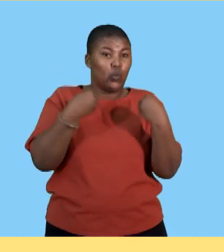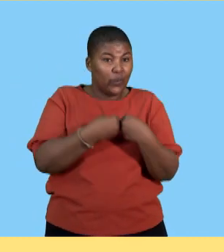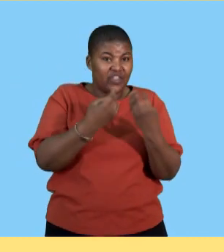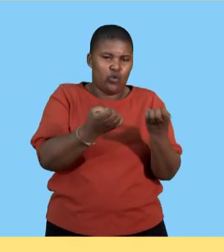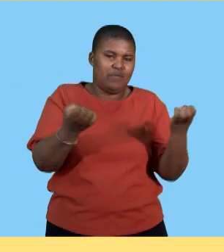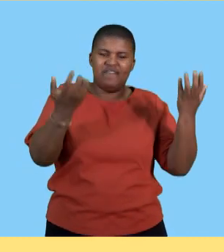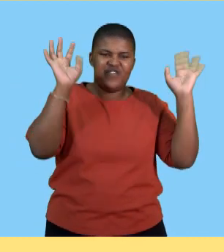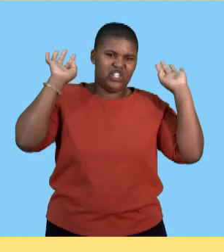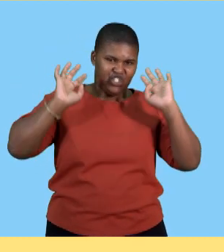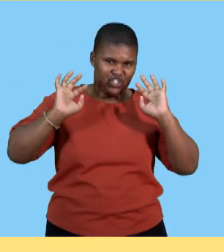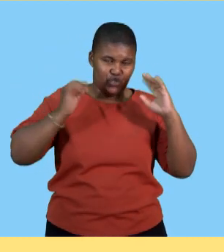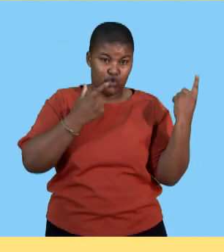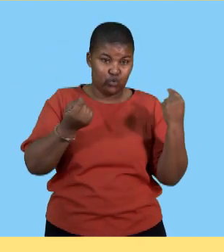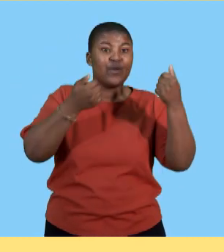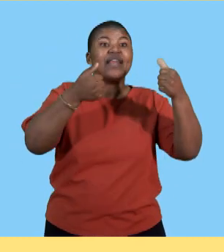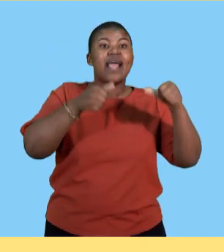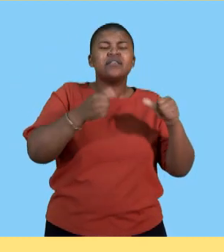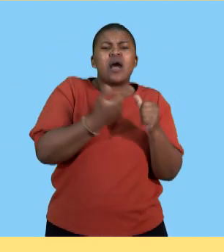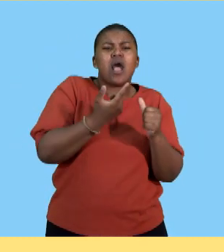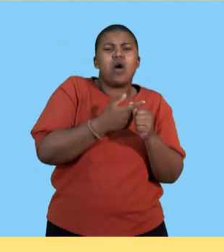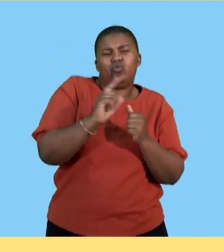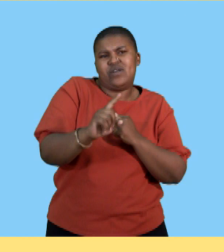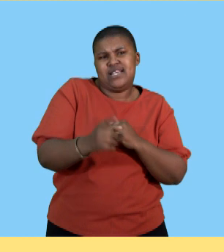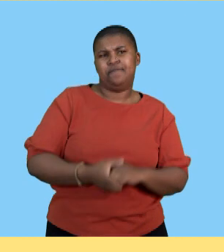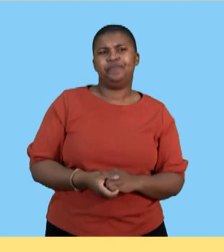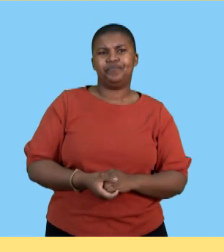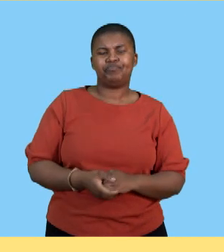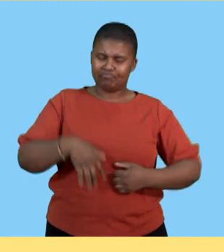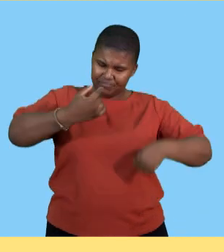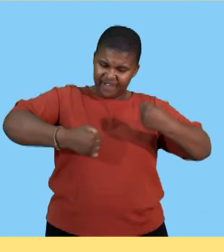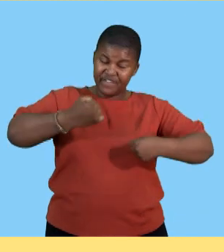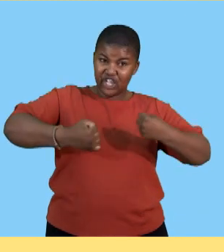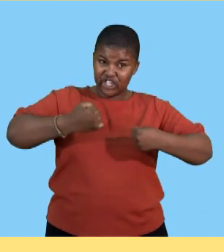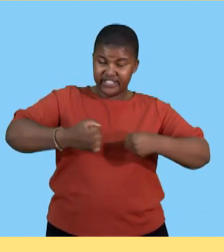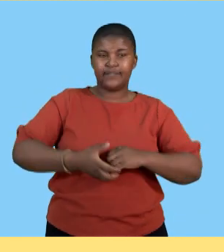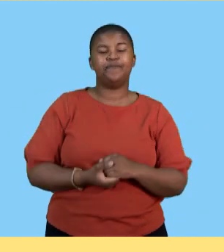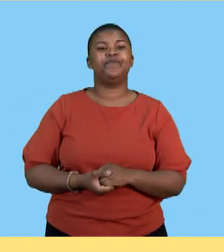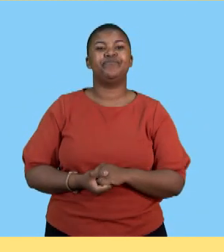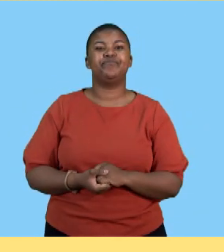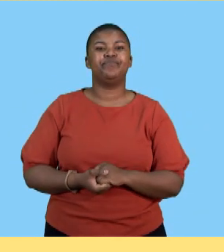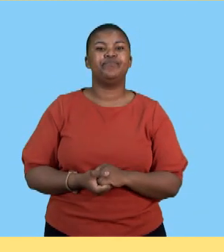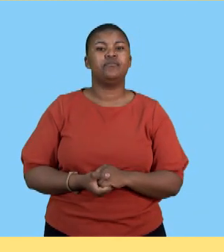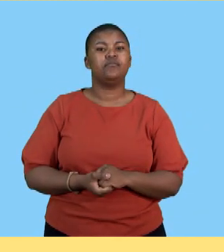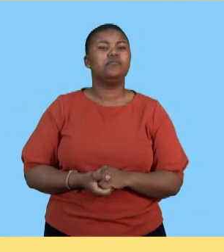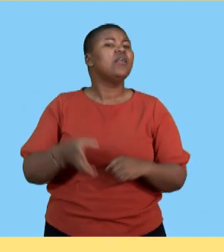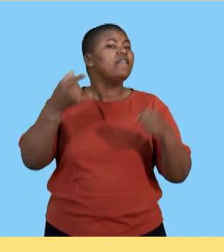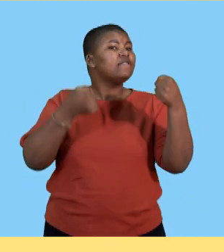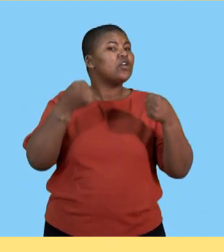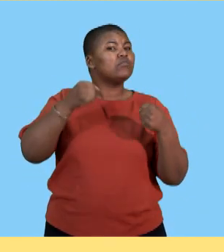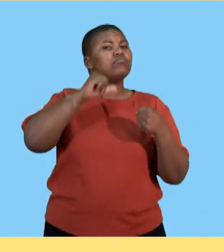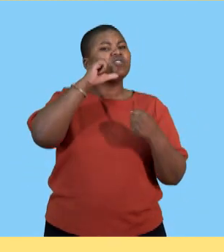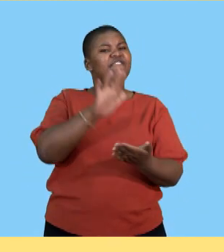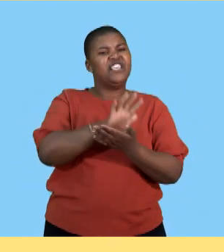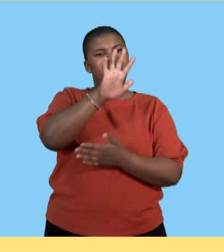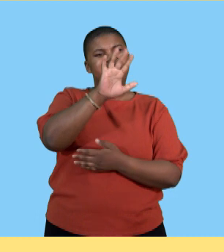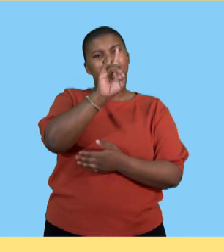my equipment. The next calculation, therefore, has to do with vehicles. Vehicles. And it says vehicles